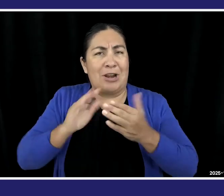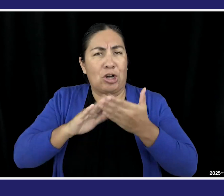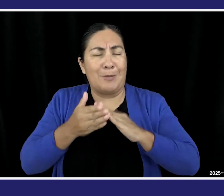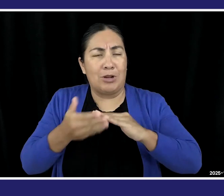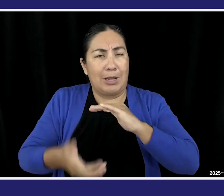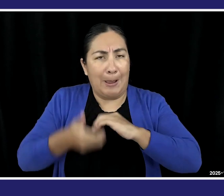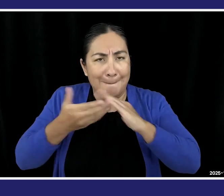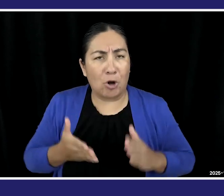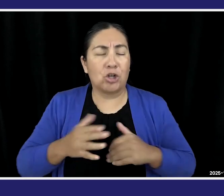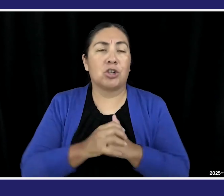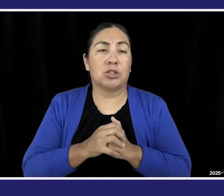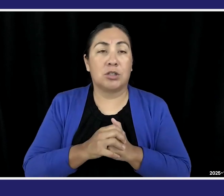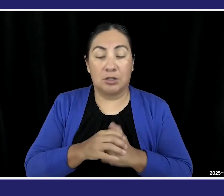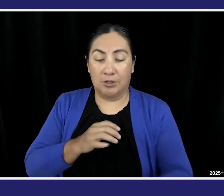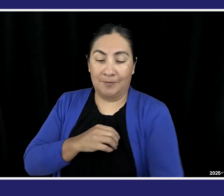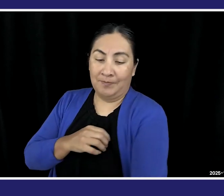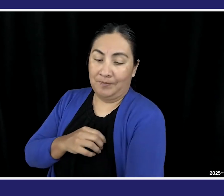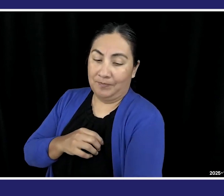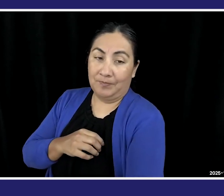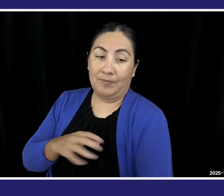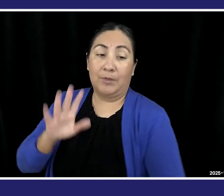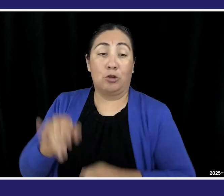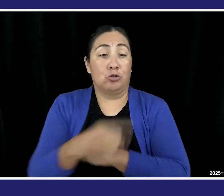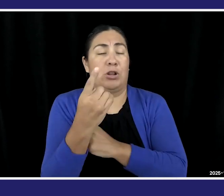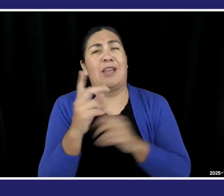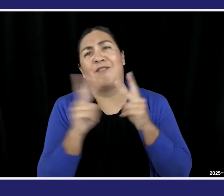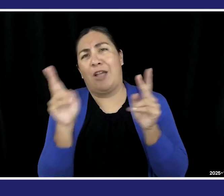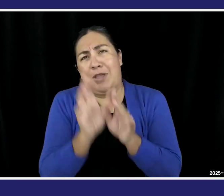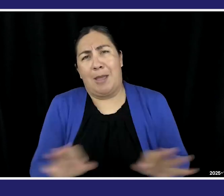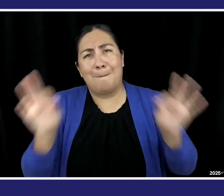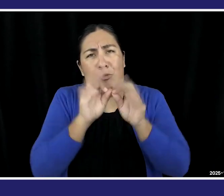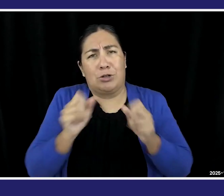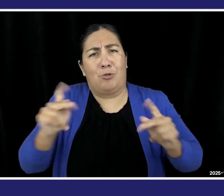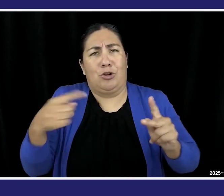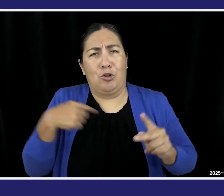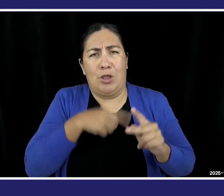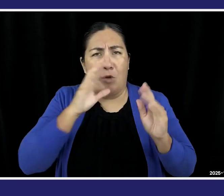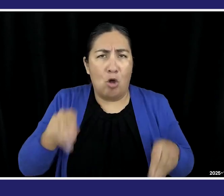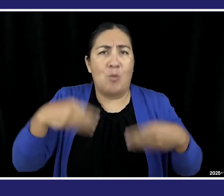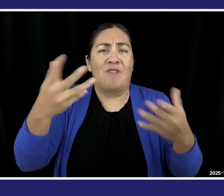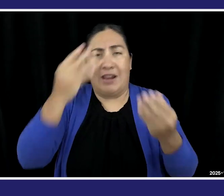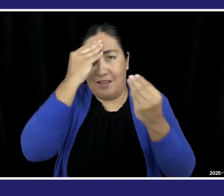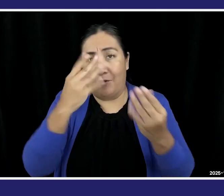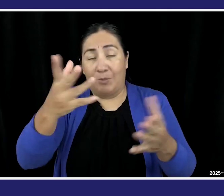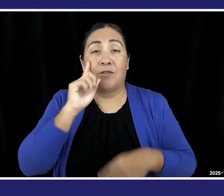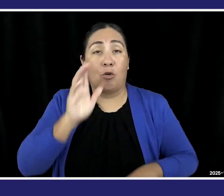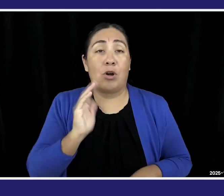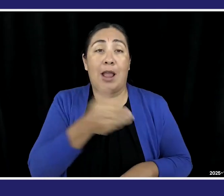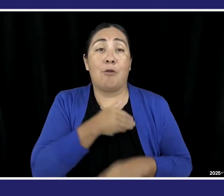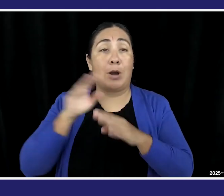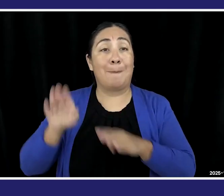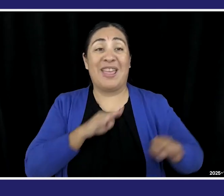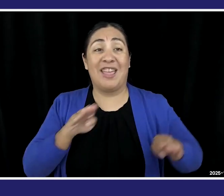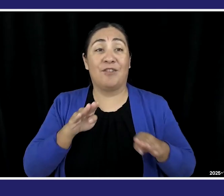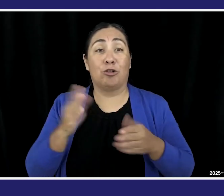really important opportunity that we're providing information on our Behavioral Health Services Act statewide population-based